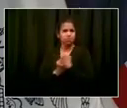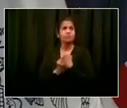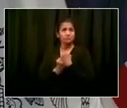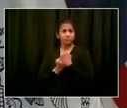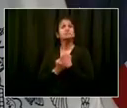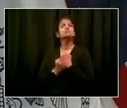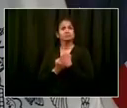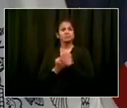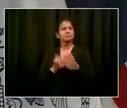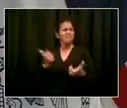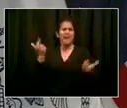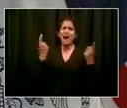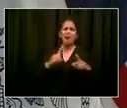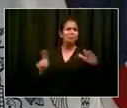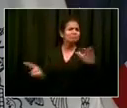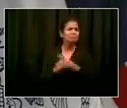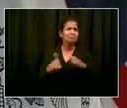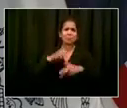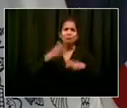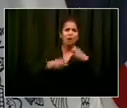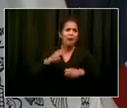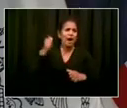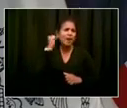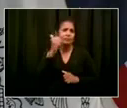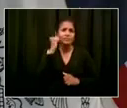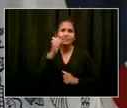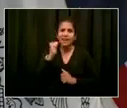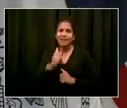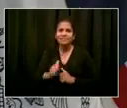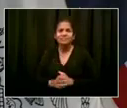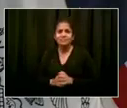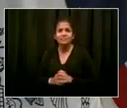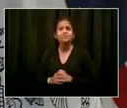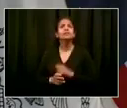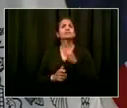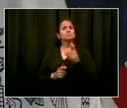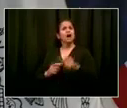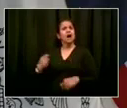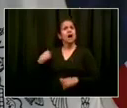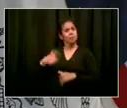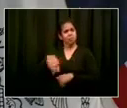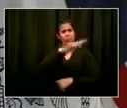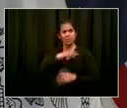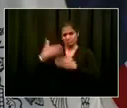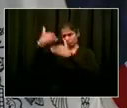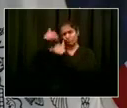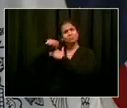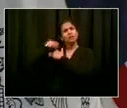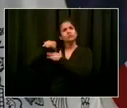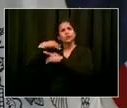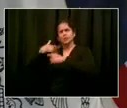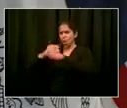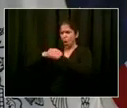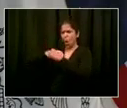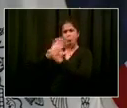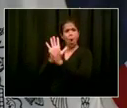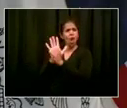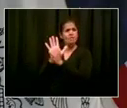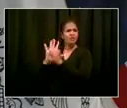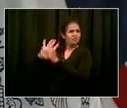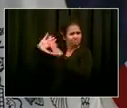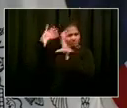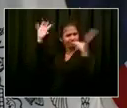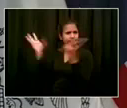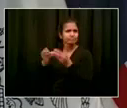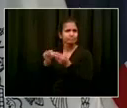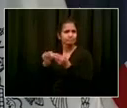calling to overcome this disease and bring this city back to its fullest potential. And its potential,